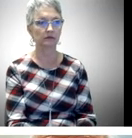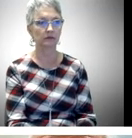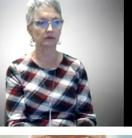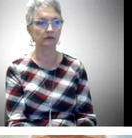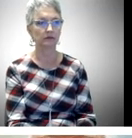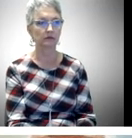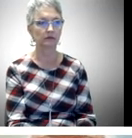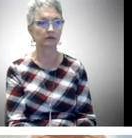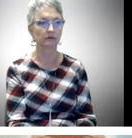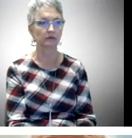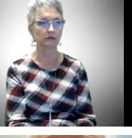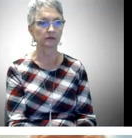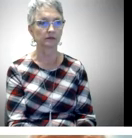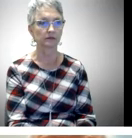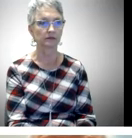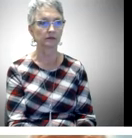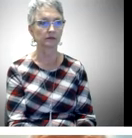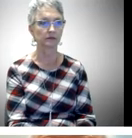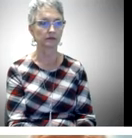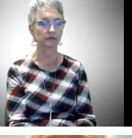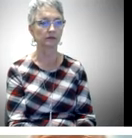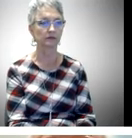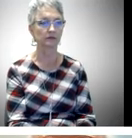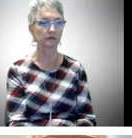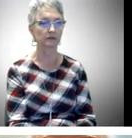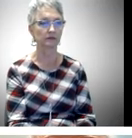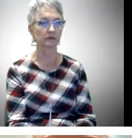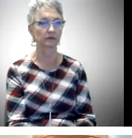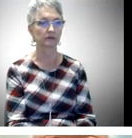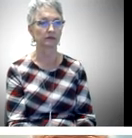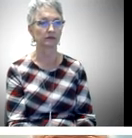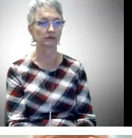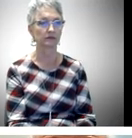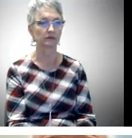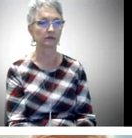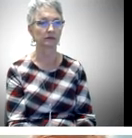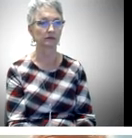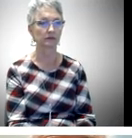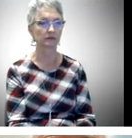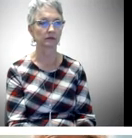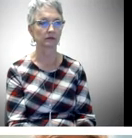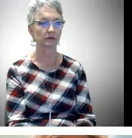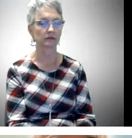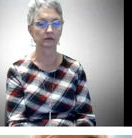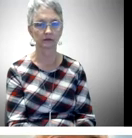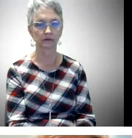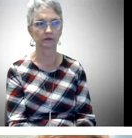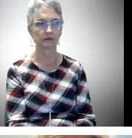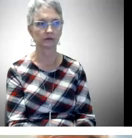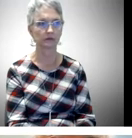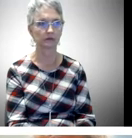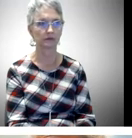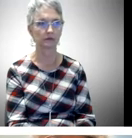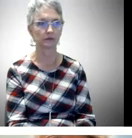alternatives. So what happens with a guardianship is that the guardian, and you can see, they can decide where a